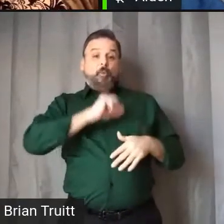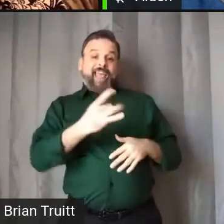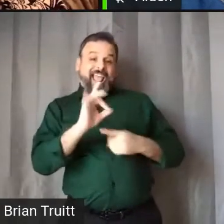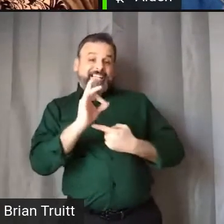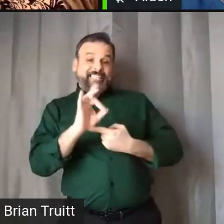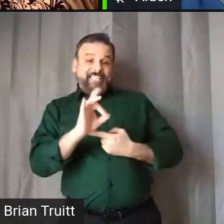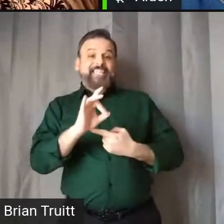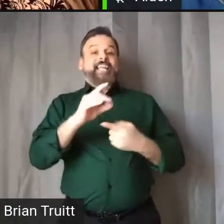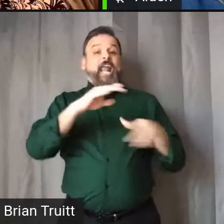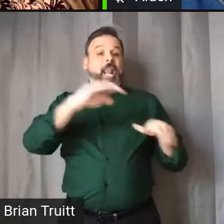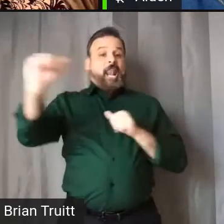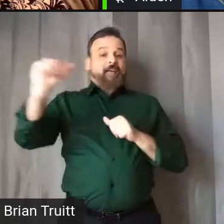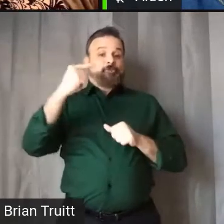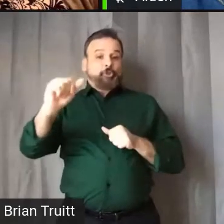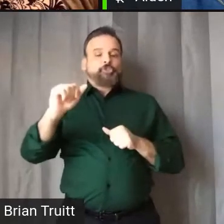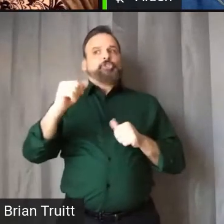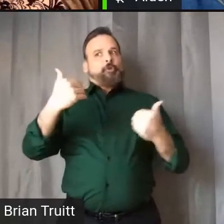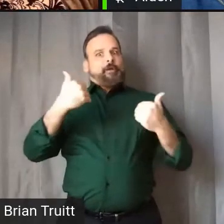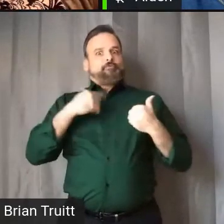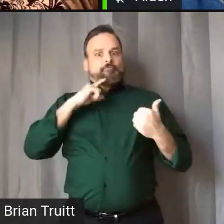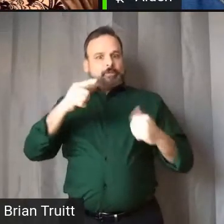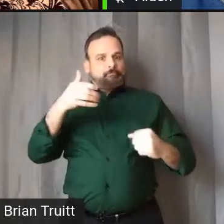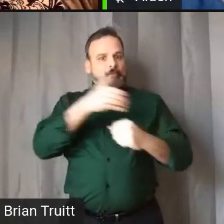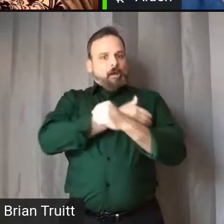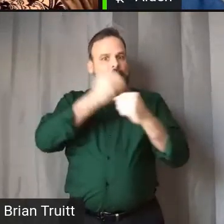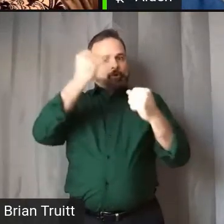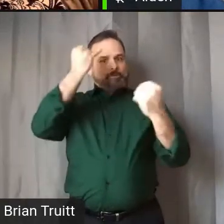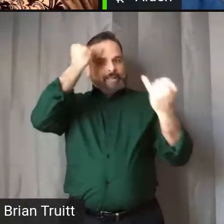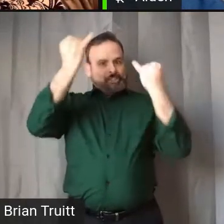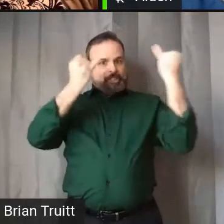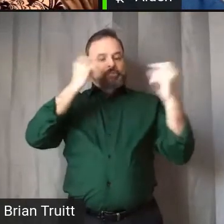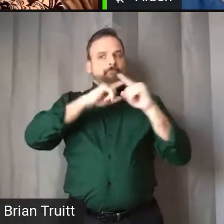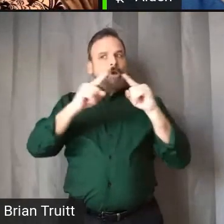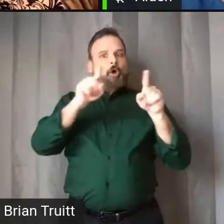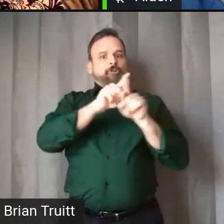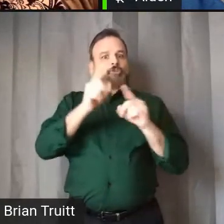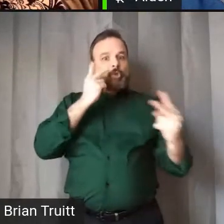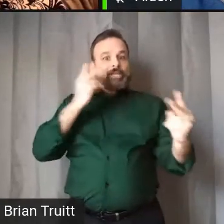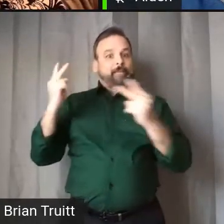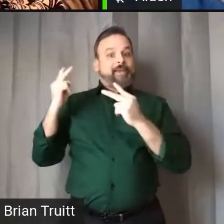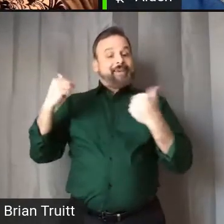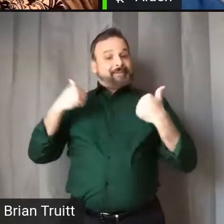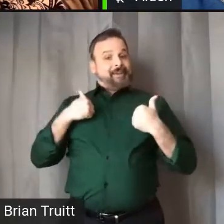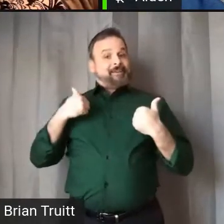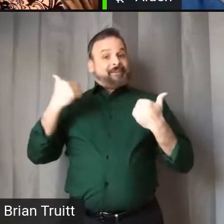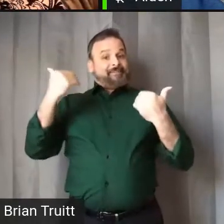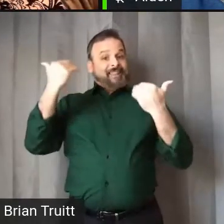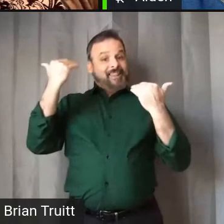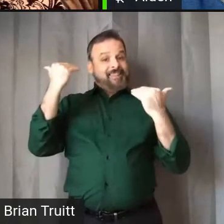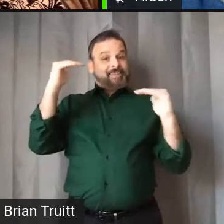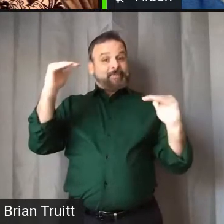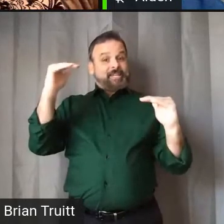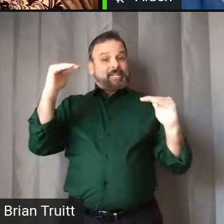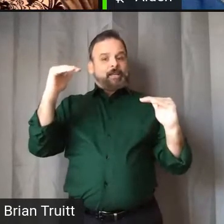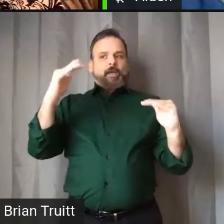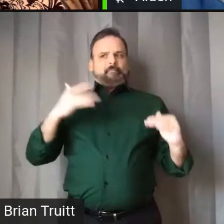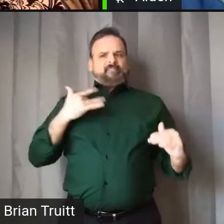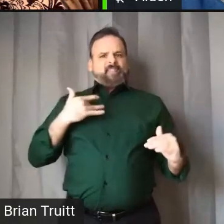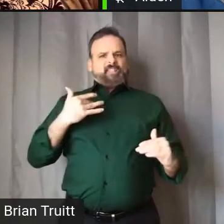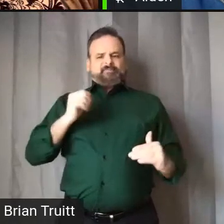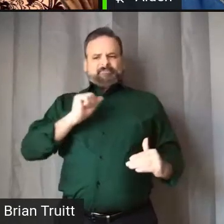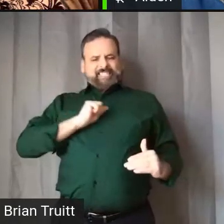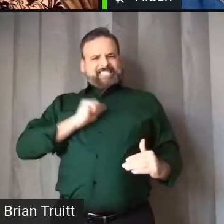powerful imagination. In this other sense, you know, looking back on it, I had a pretty limited, my sense of self was pretty limited